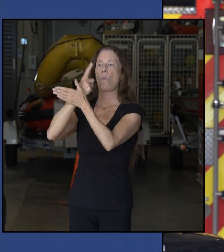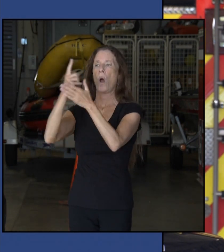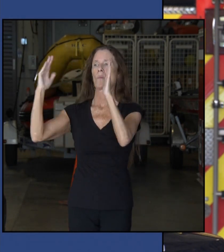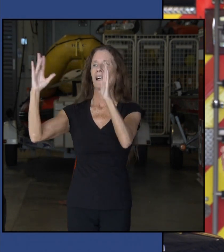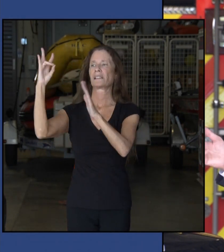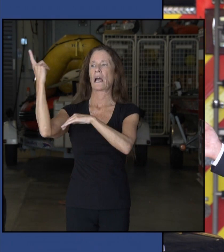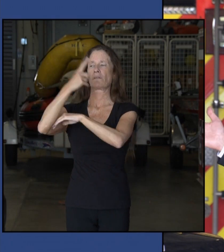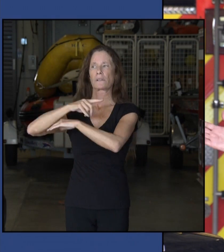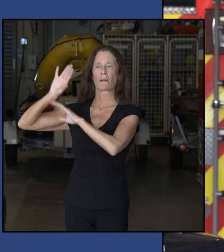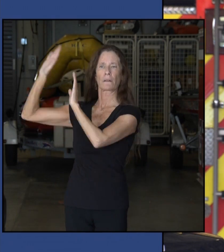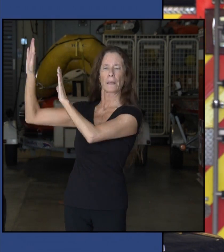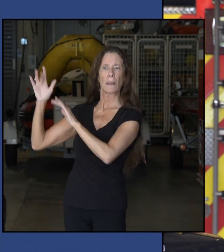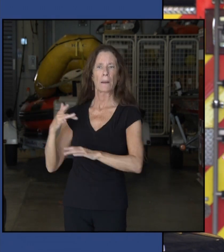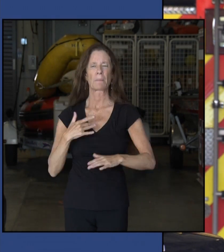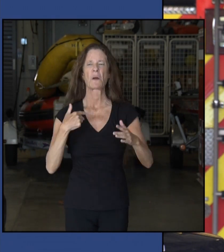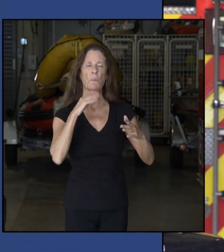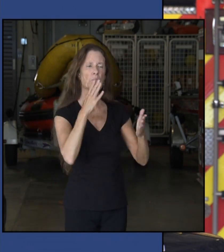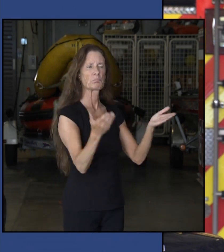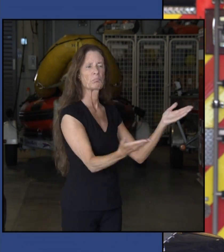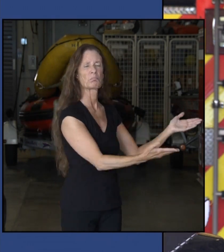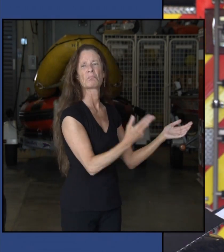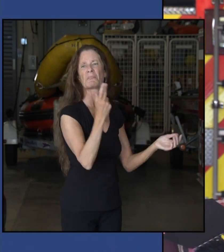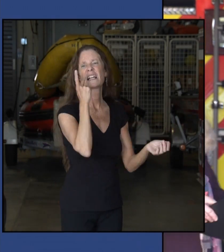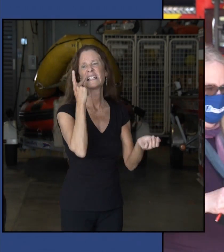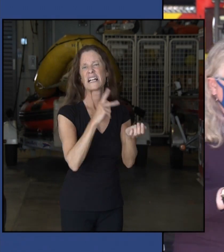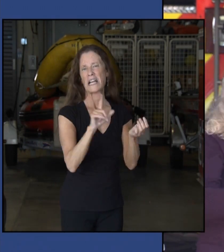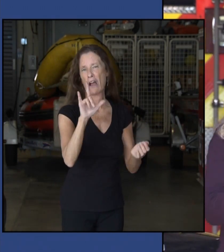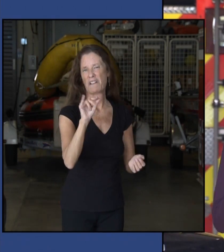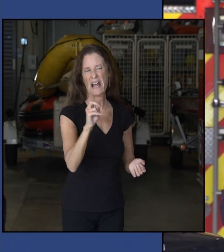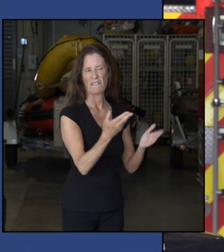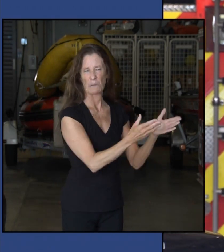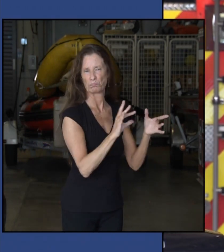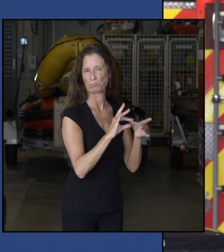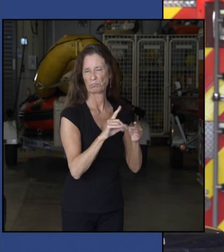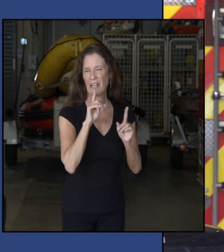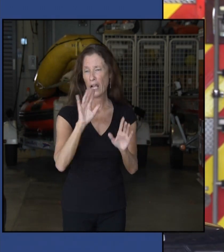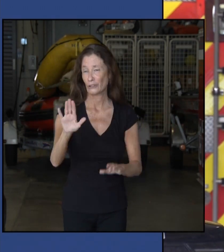in isolation. But Dr. Levine, I'll let you talk about this.